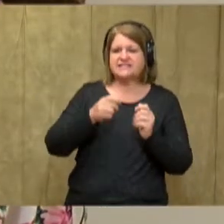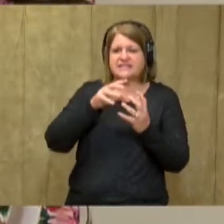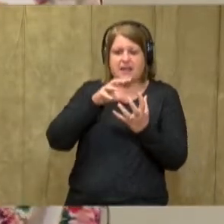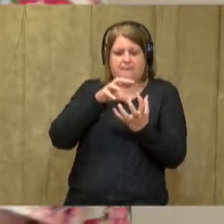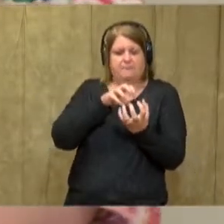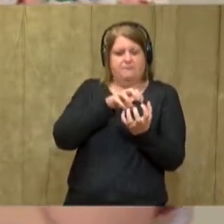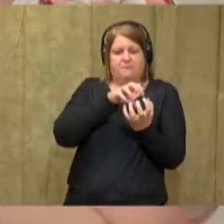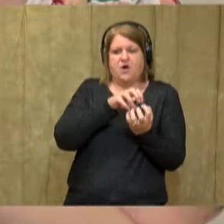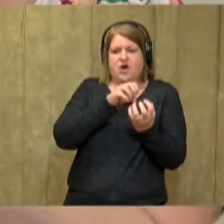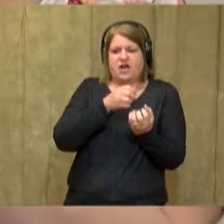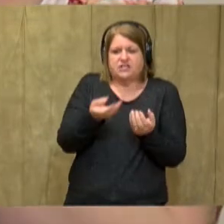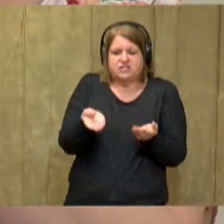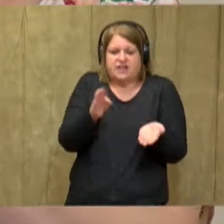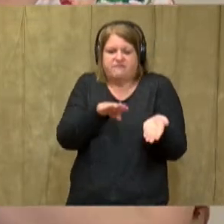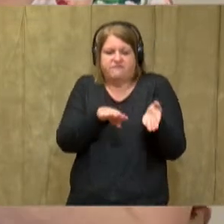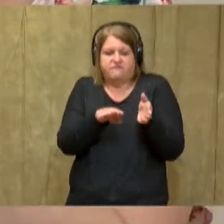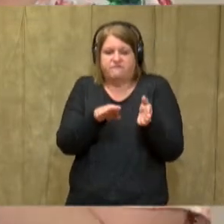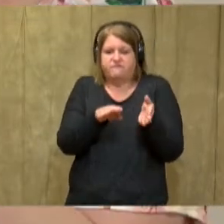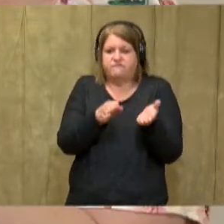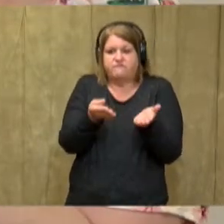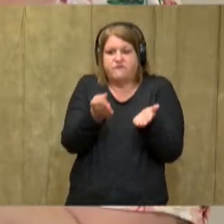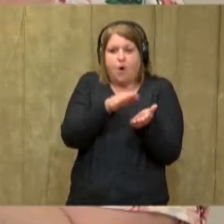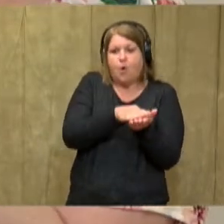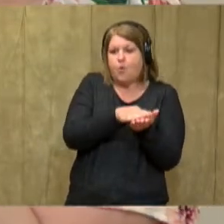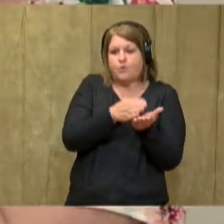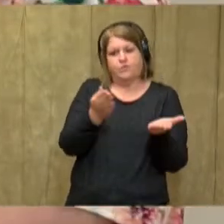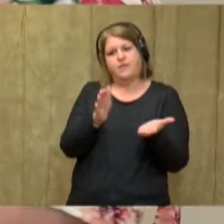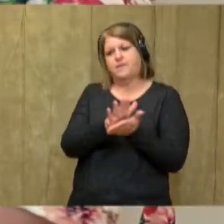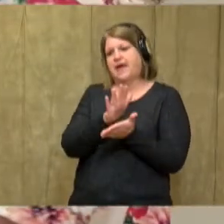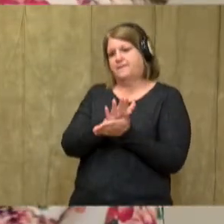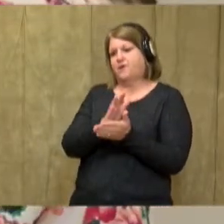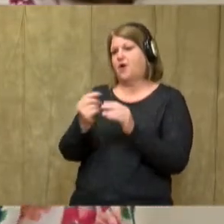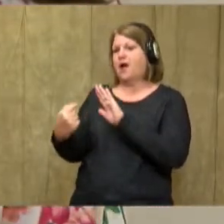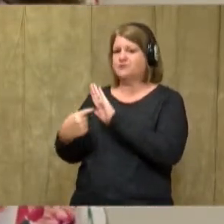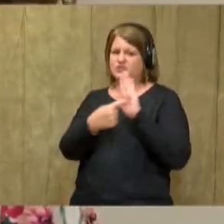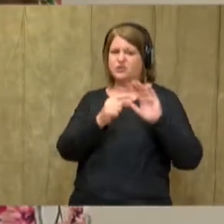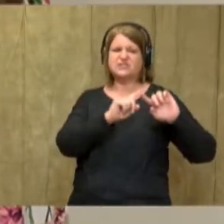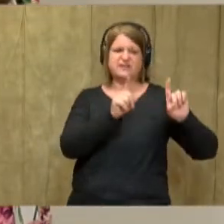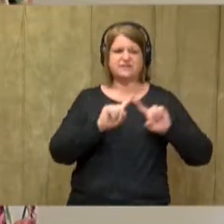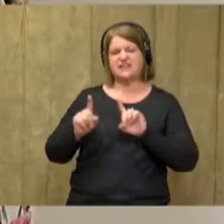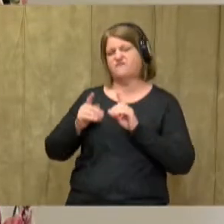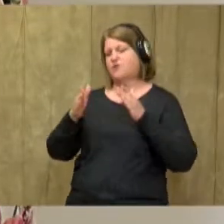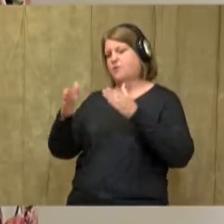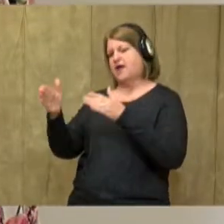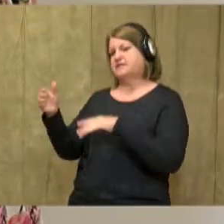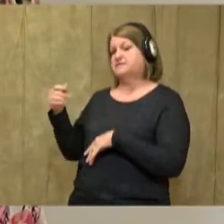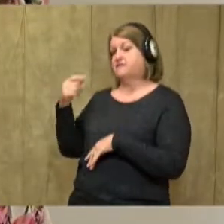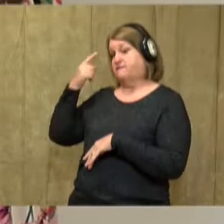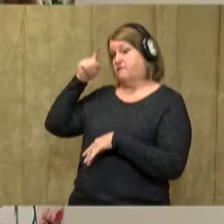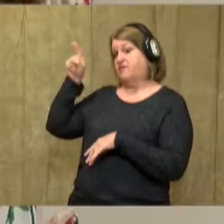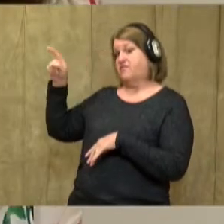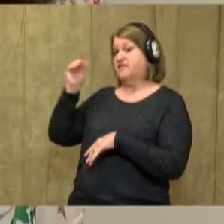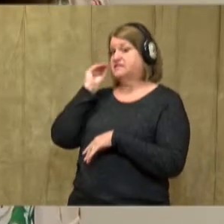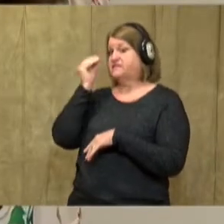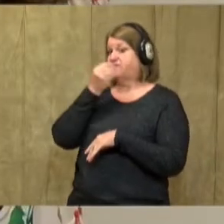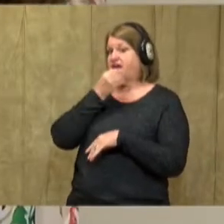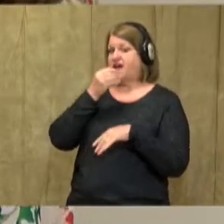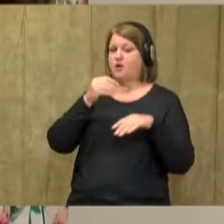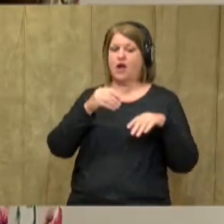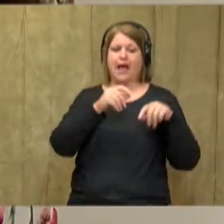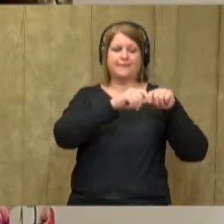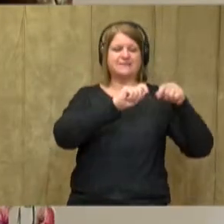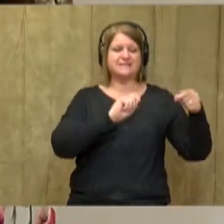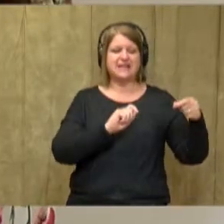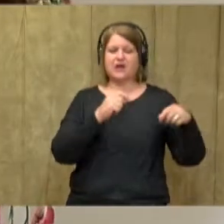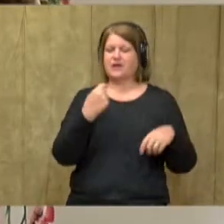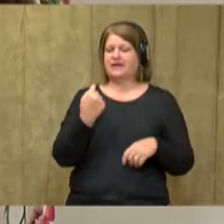bunch and fold this paper. So I'm going to show you some different ways you could do it too. But for this flower, I'm just going to tear